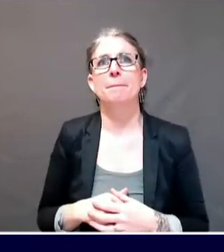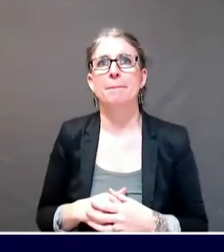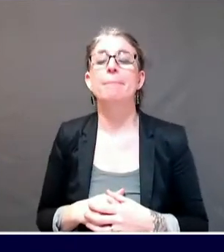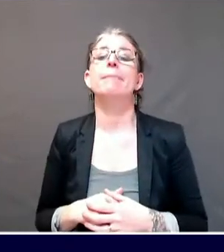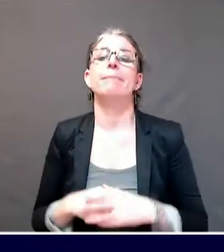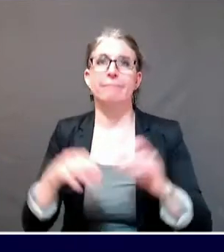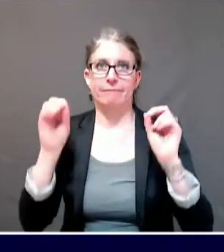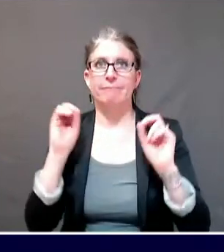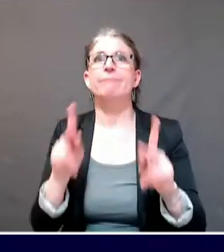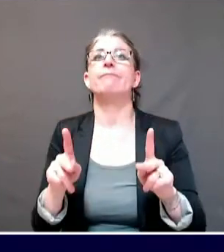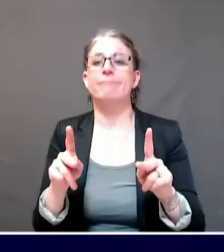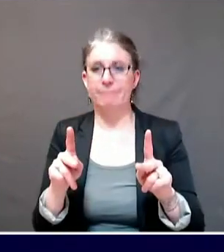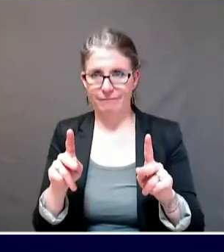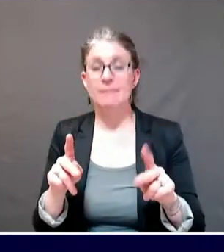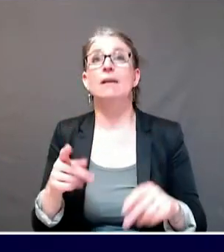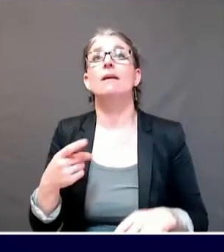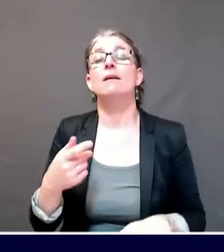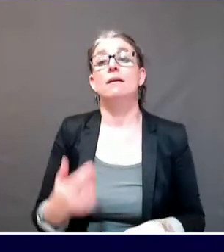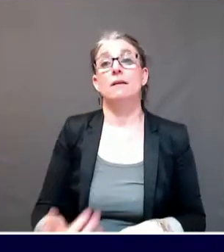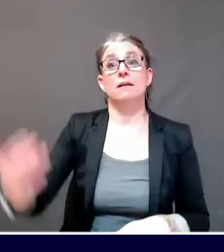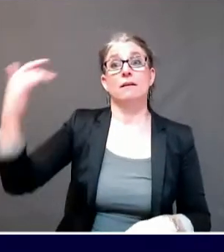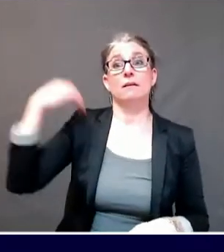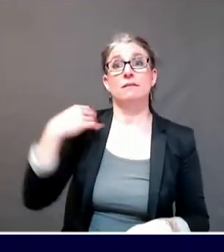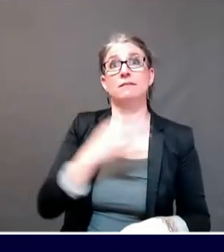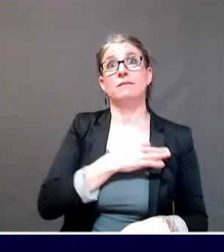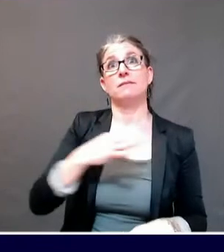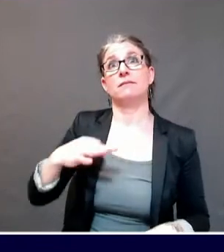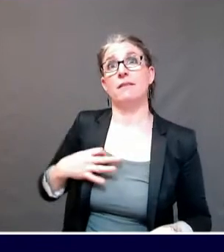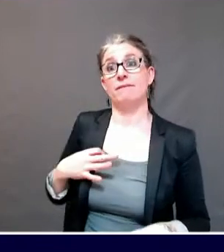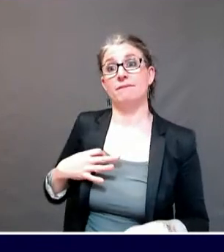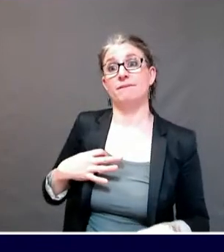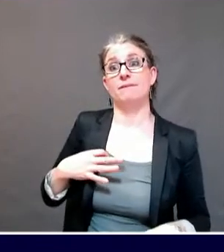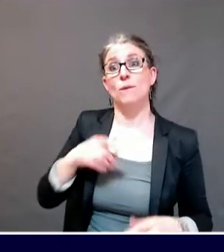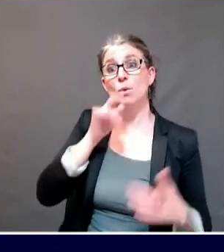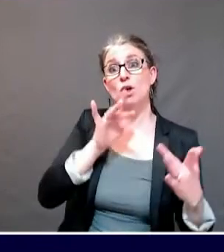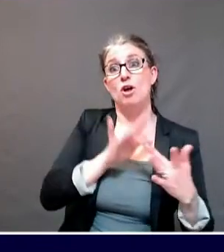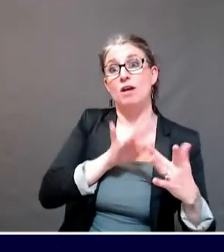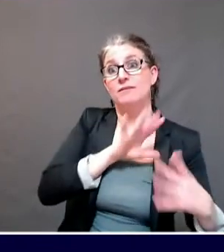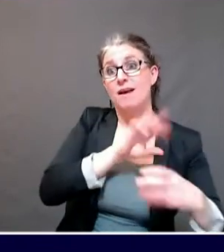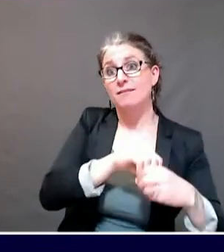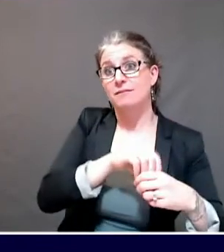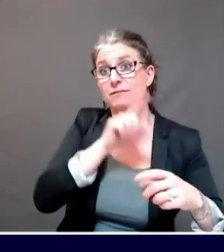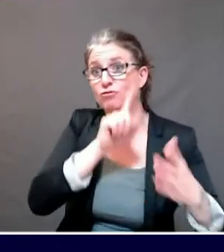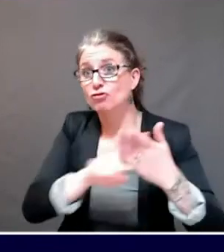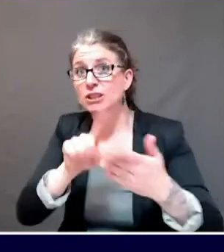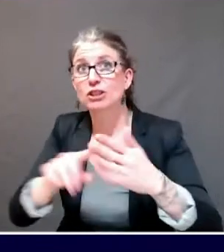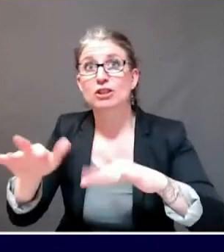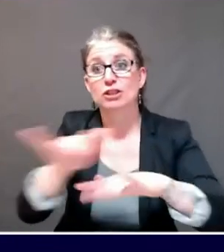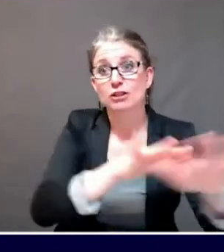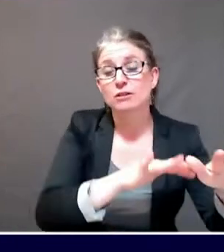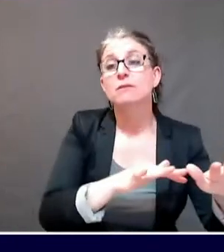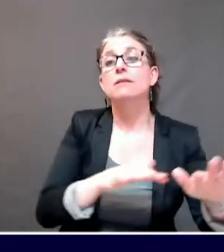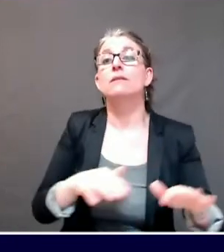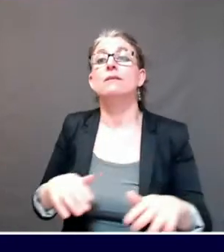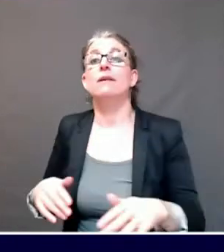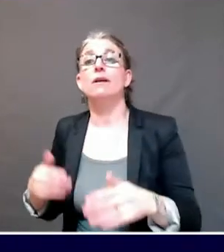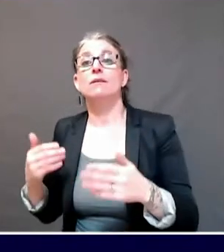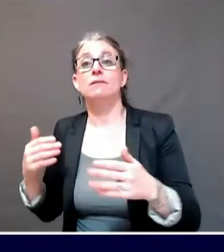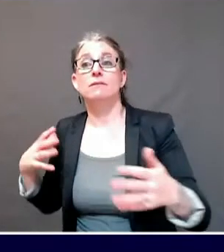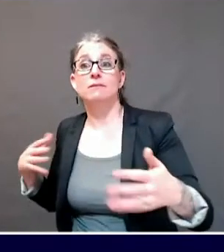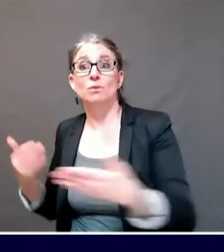have who are working on case investigation and contact tracing both, as the number of cases has gone